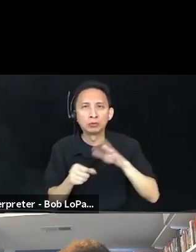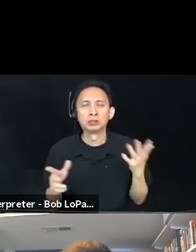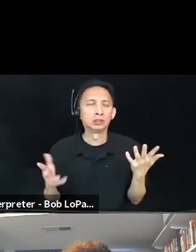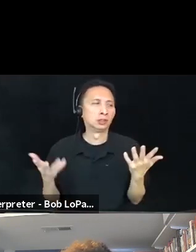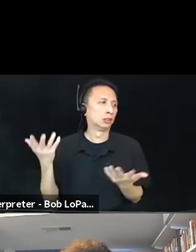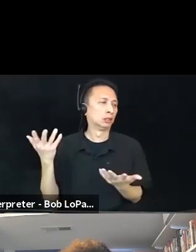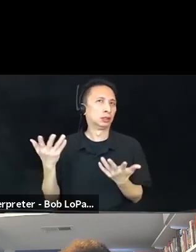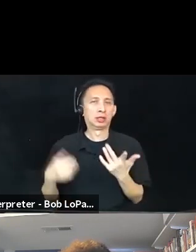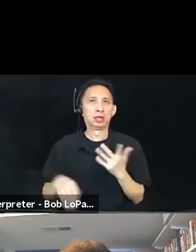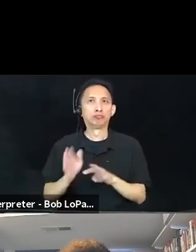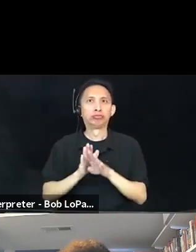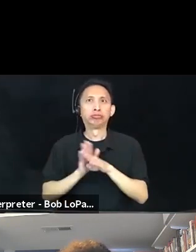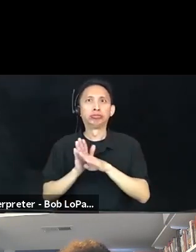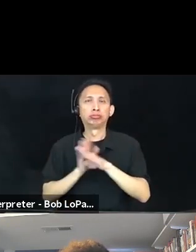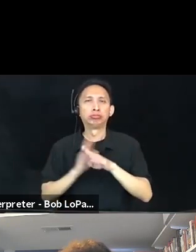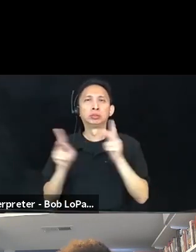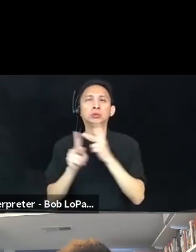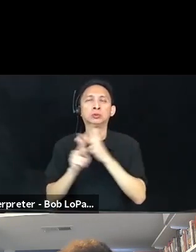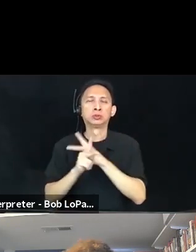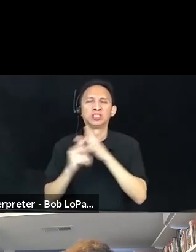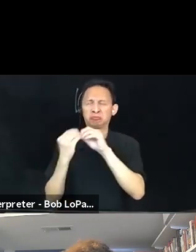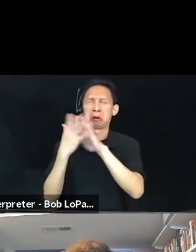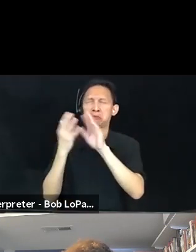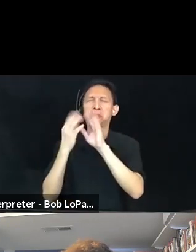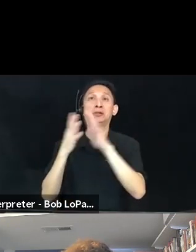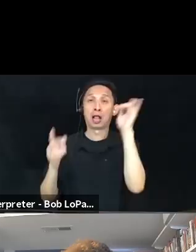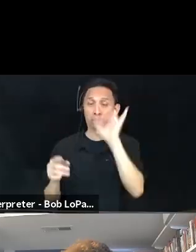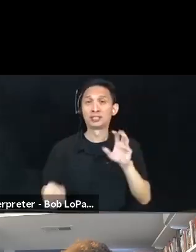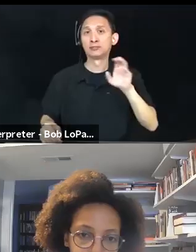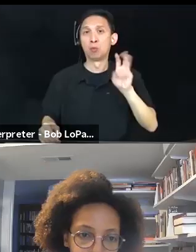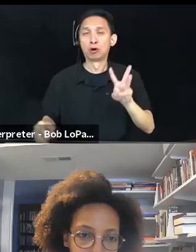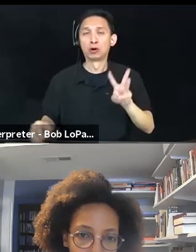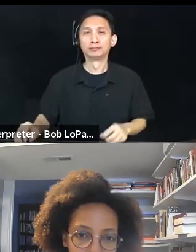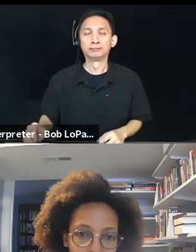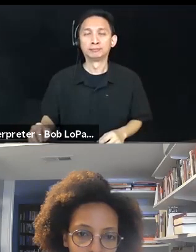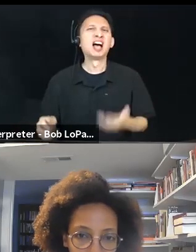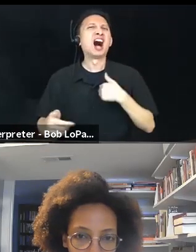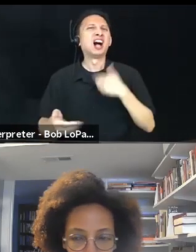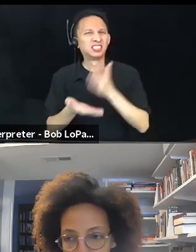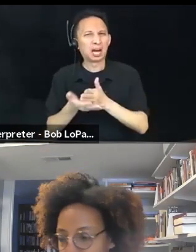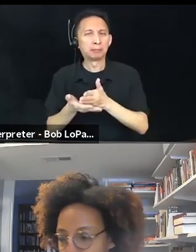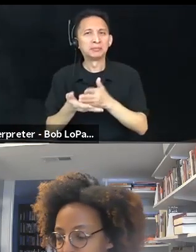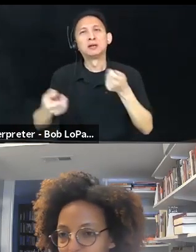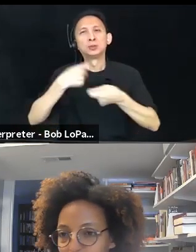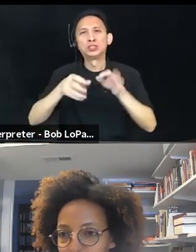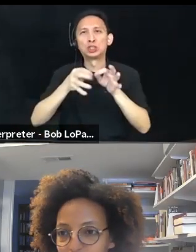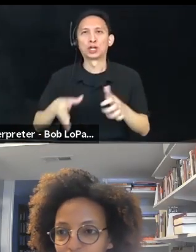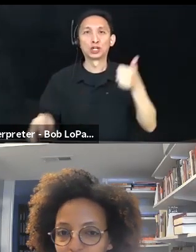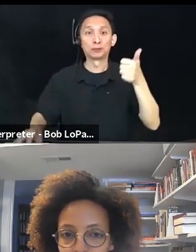escalation, confrontation, etc., that look like civil war. So I'll stop there and come back.